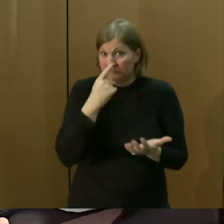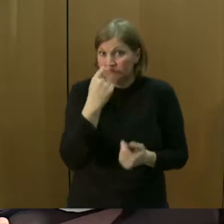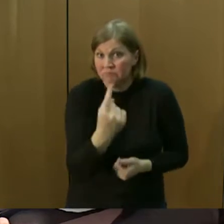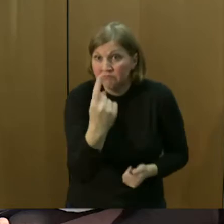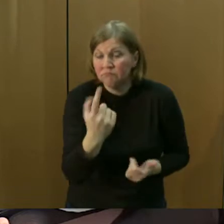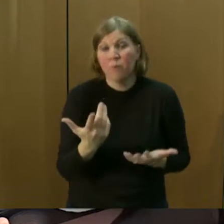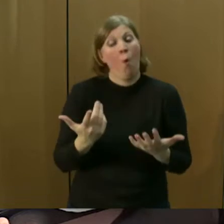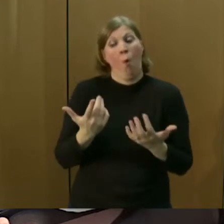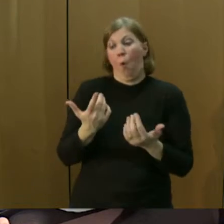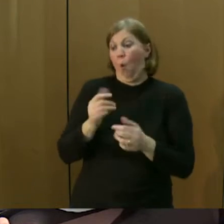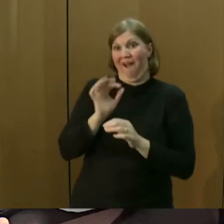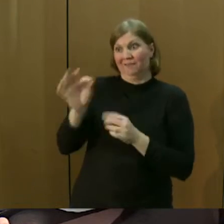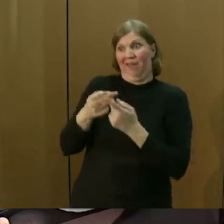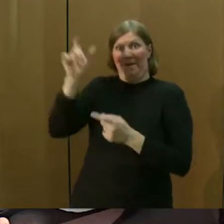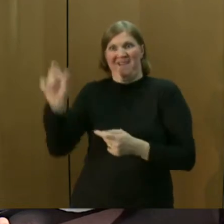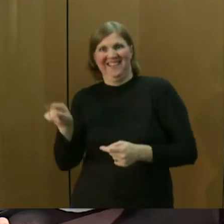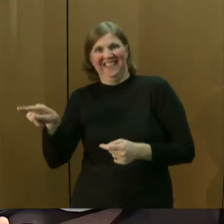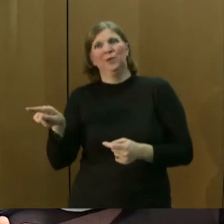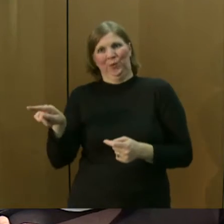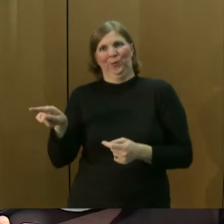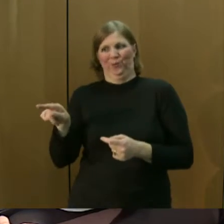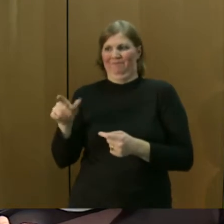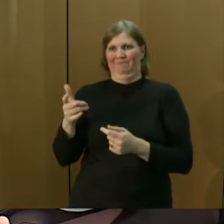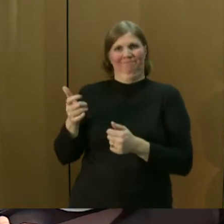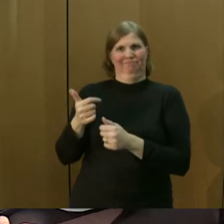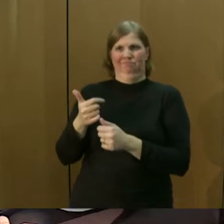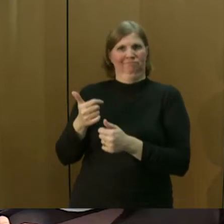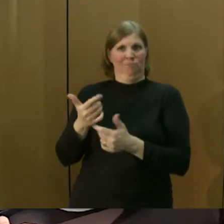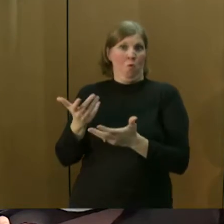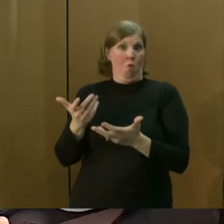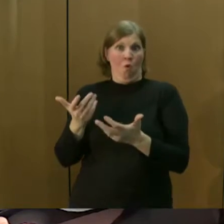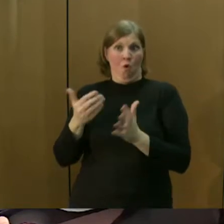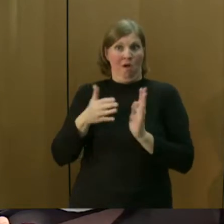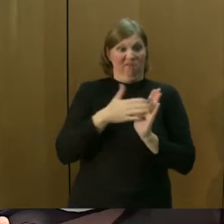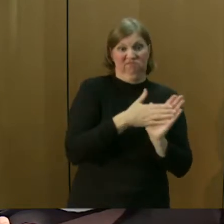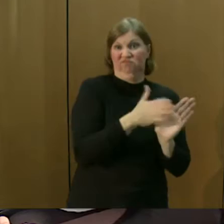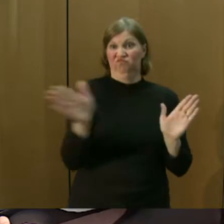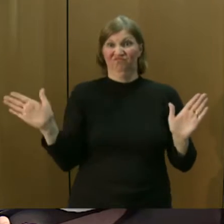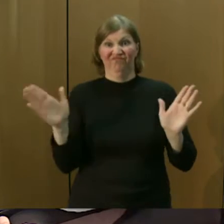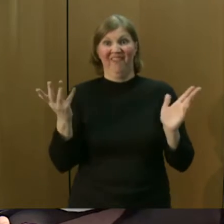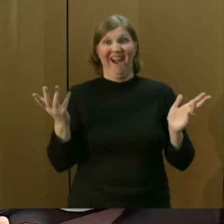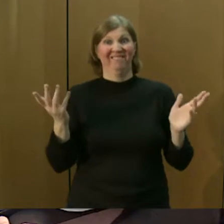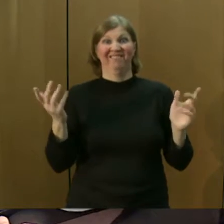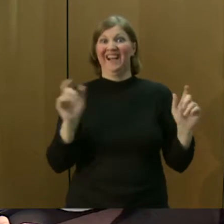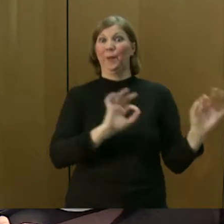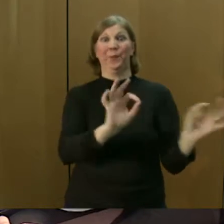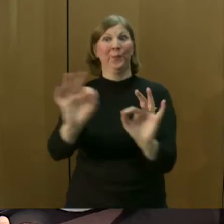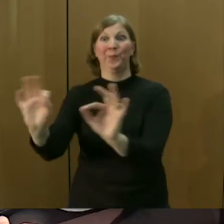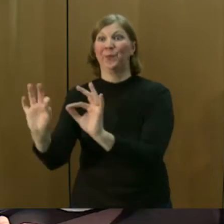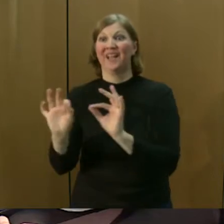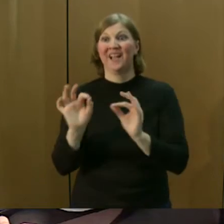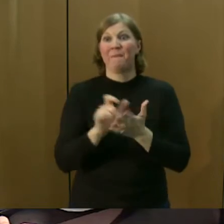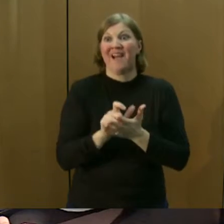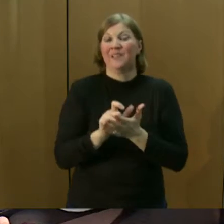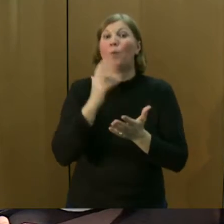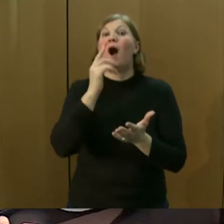get your company to do it, you can do all of those things, but if you don't do it and you don't keep at it from once you're here throughout